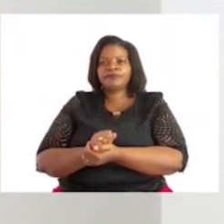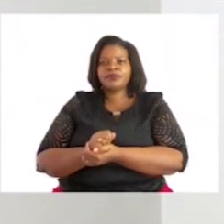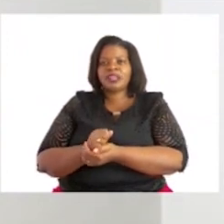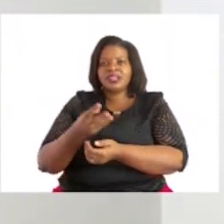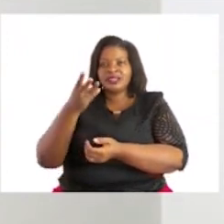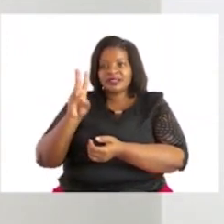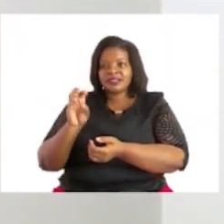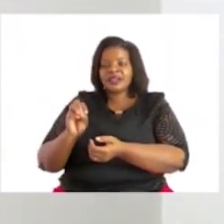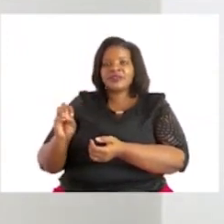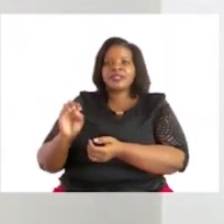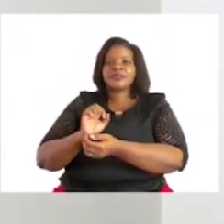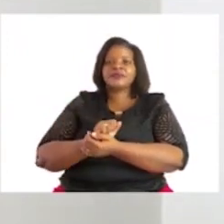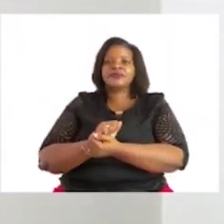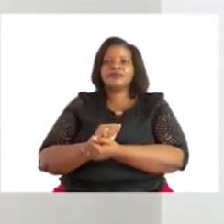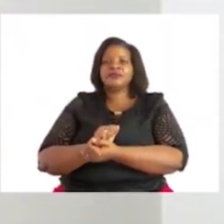600.